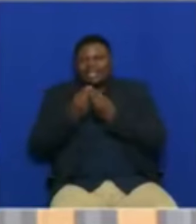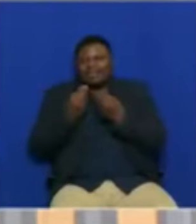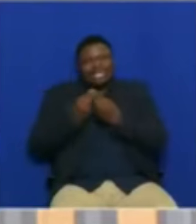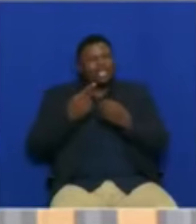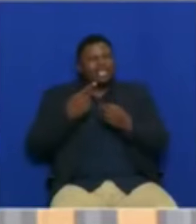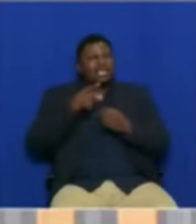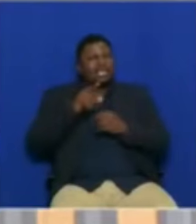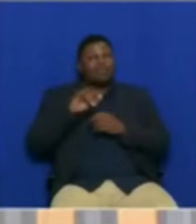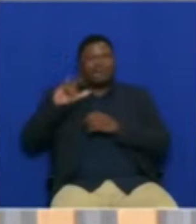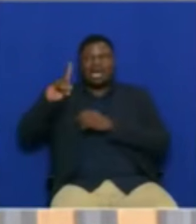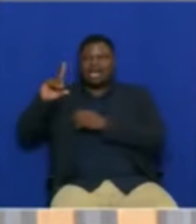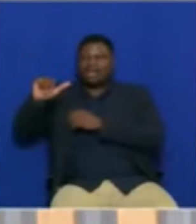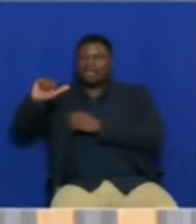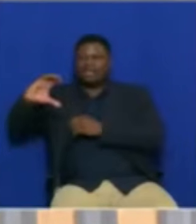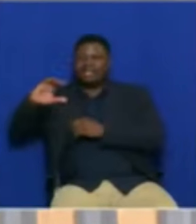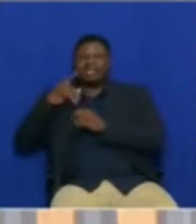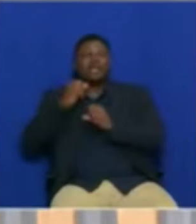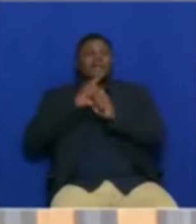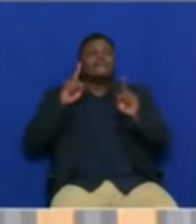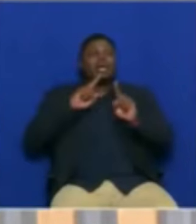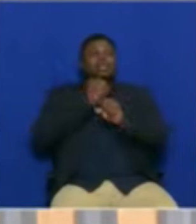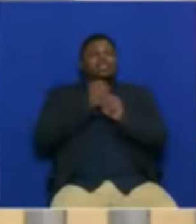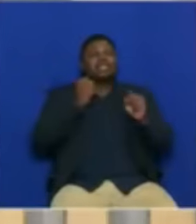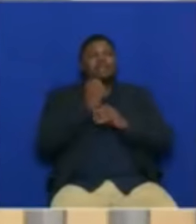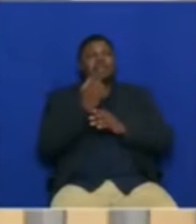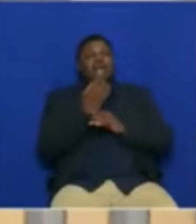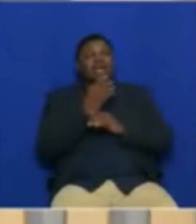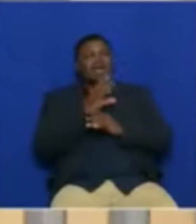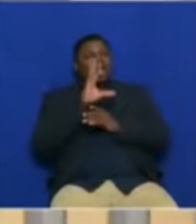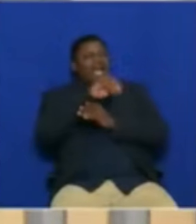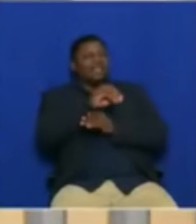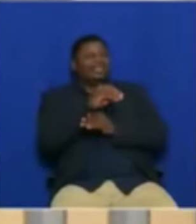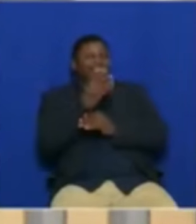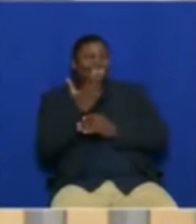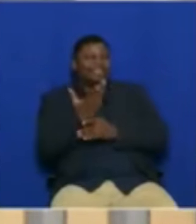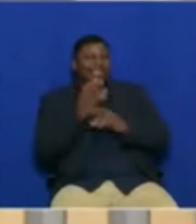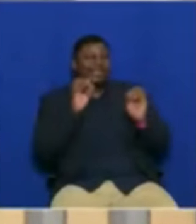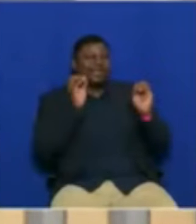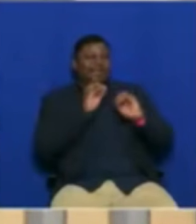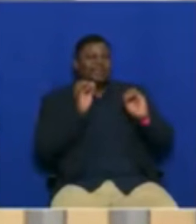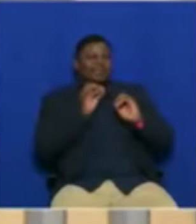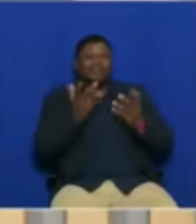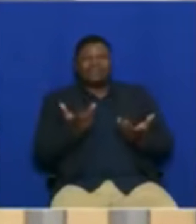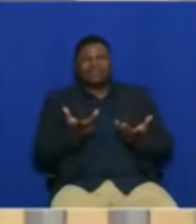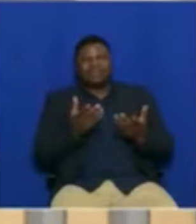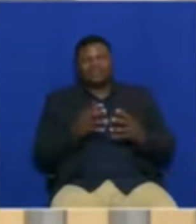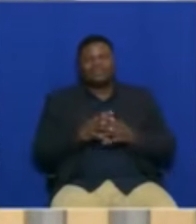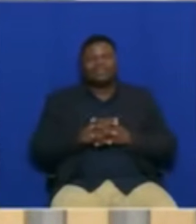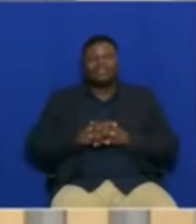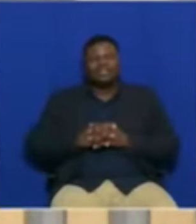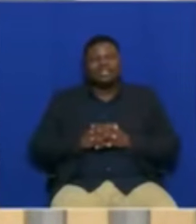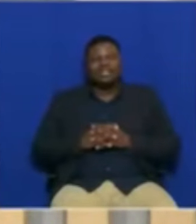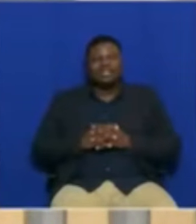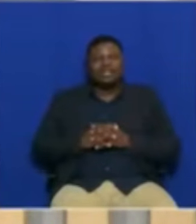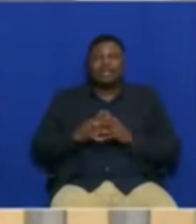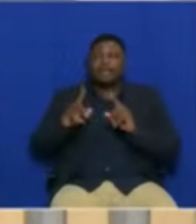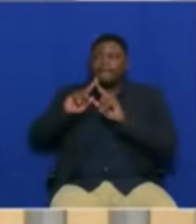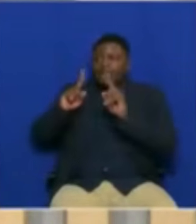decision did you play, if any? We oppose the bail conditions on what I put forward before you now,